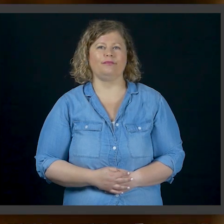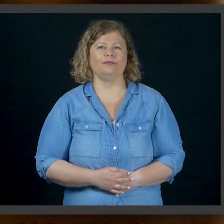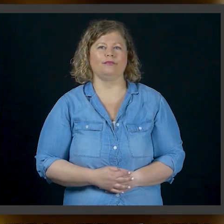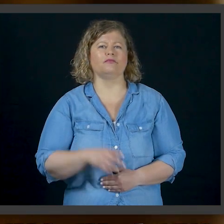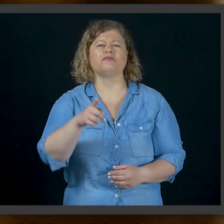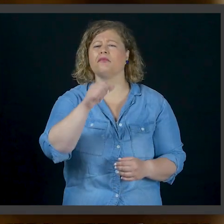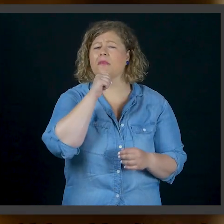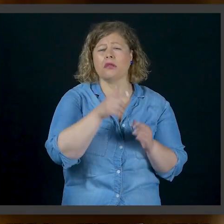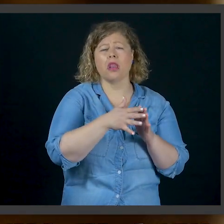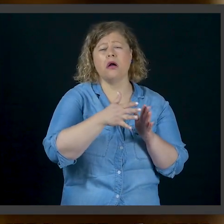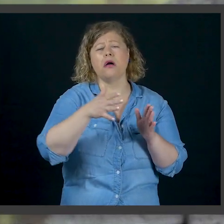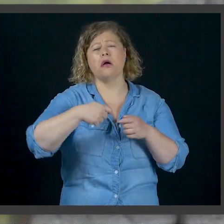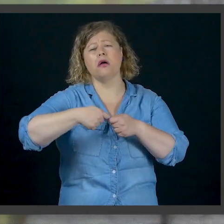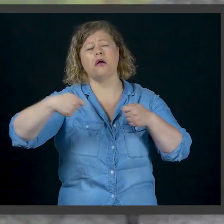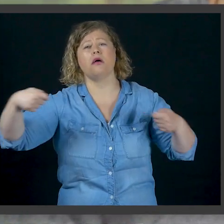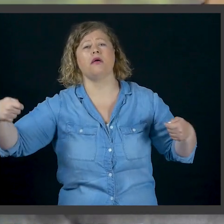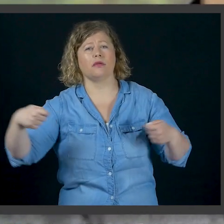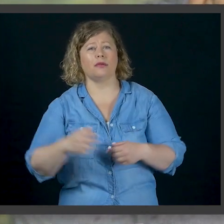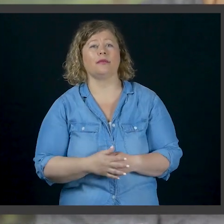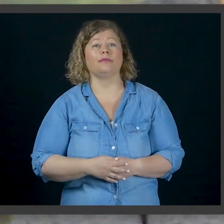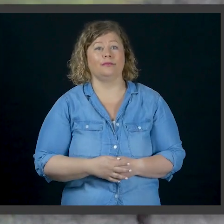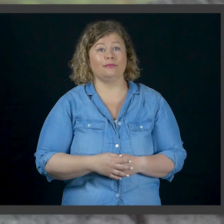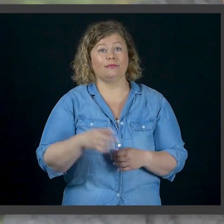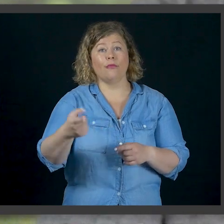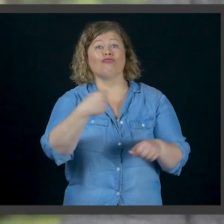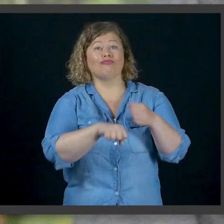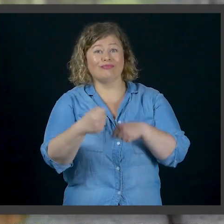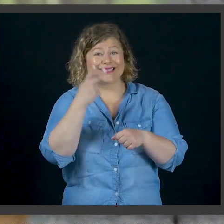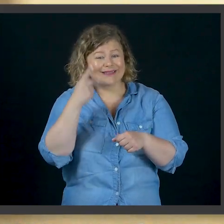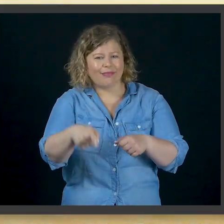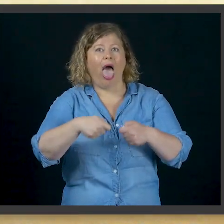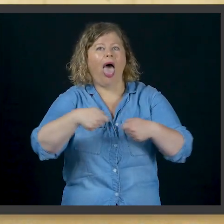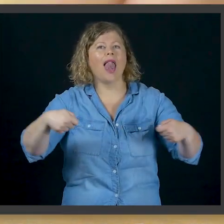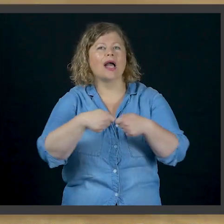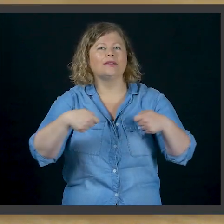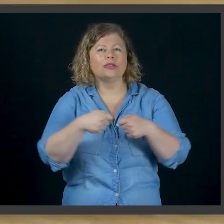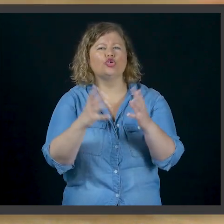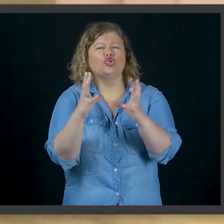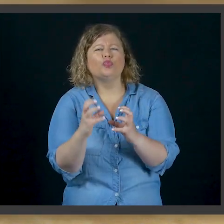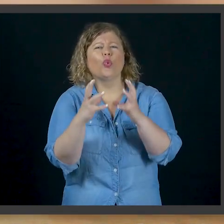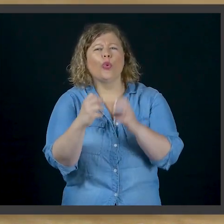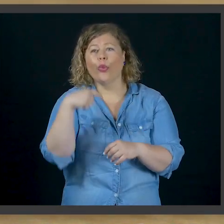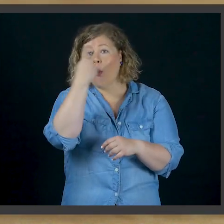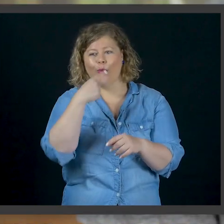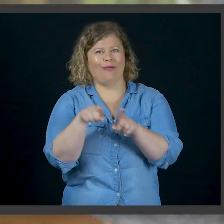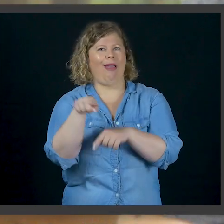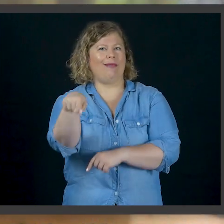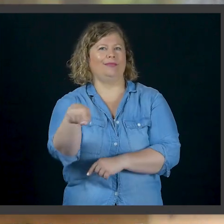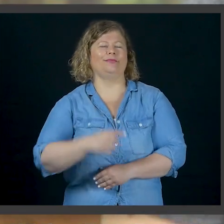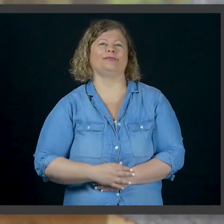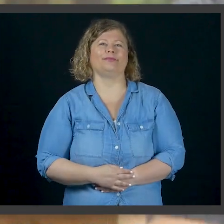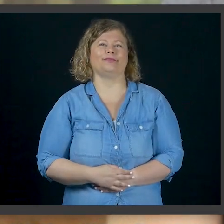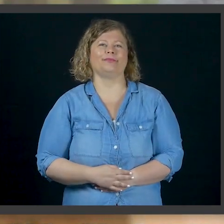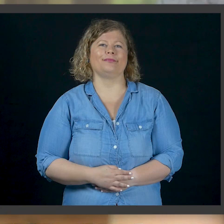This doesn't really take long at all. Just knead it until it is elastic,